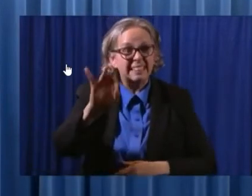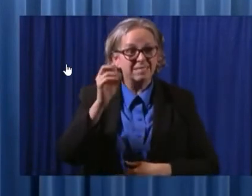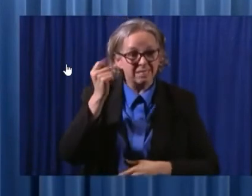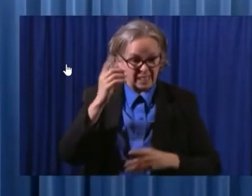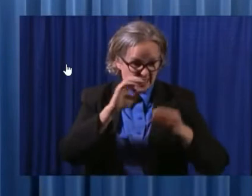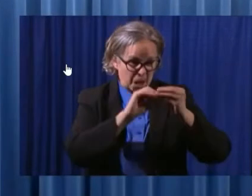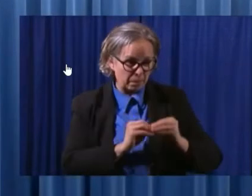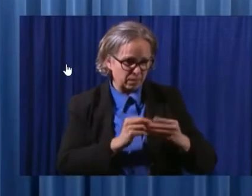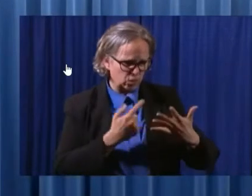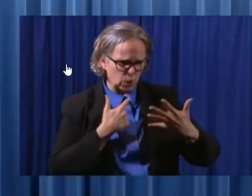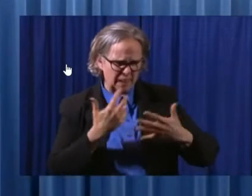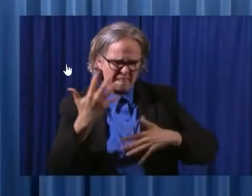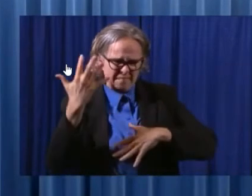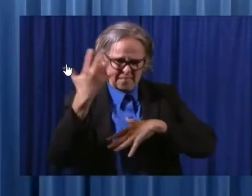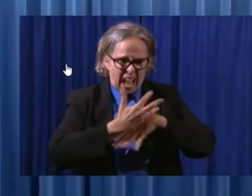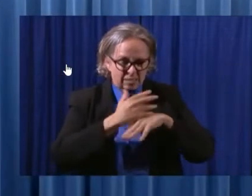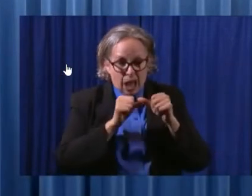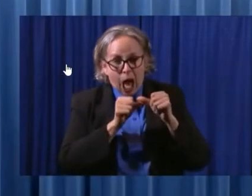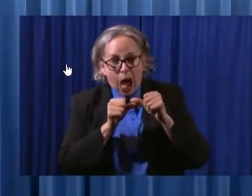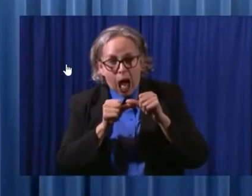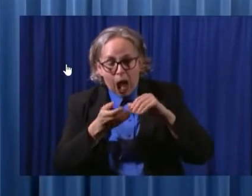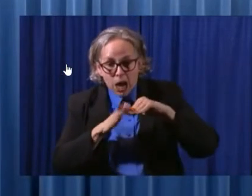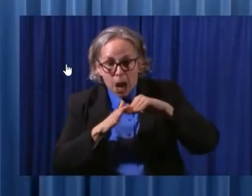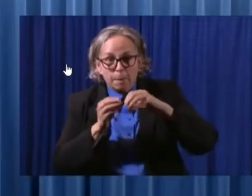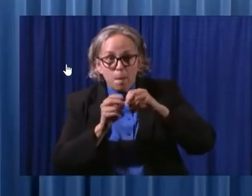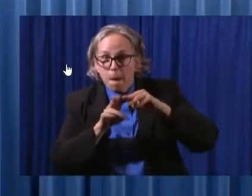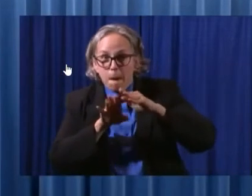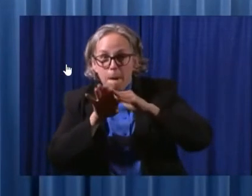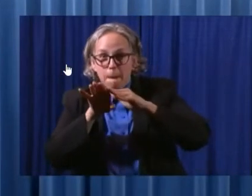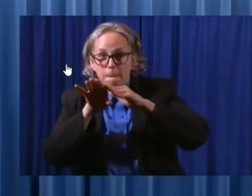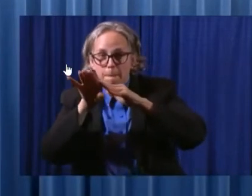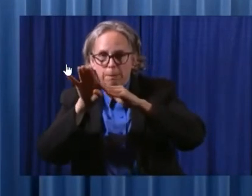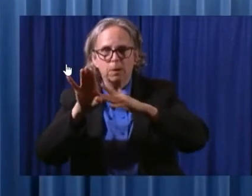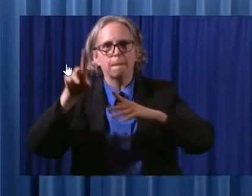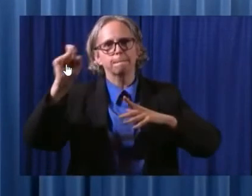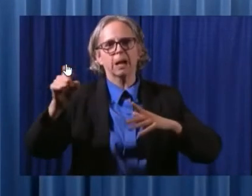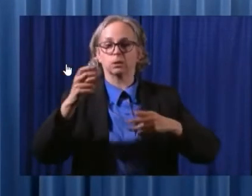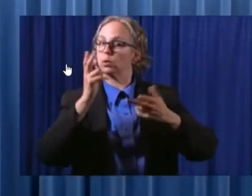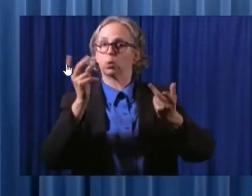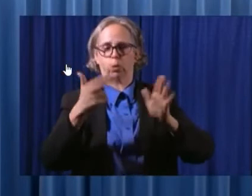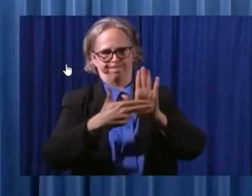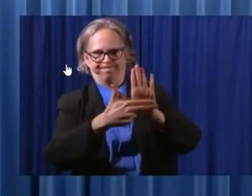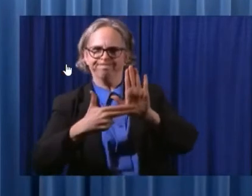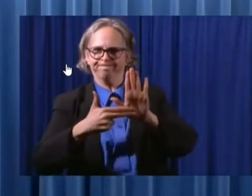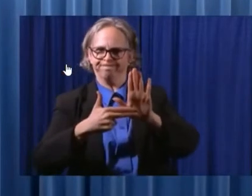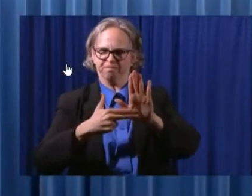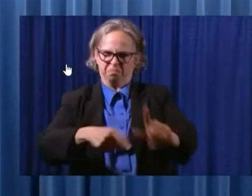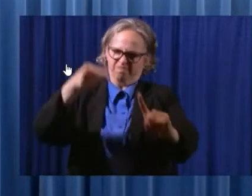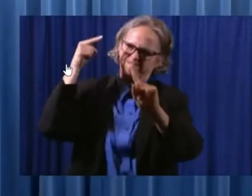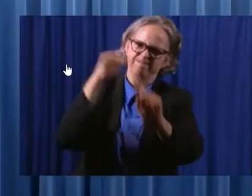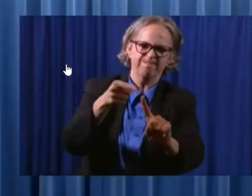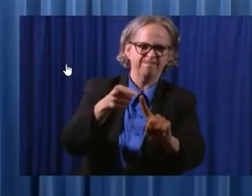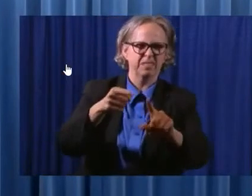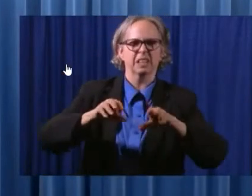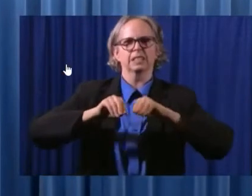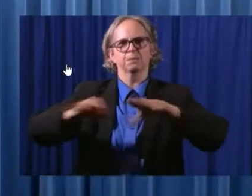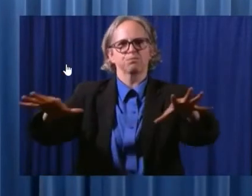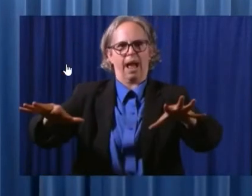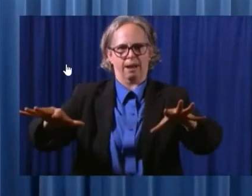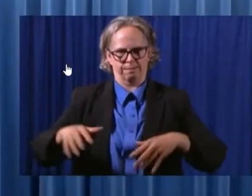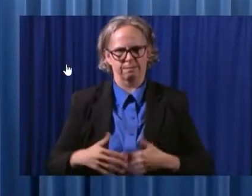period of sustained new case growth. Our third indicator, proportion of cases that are not